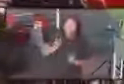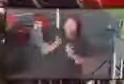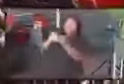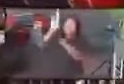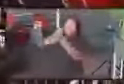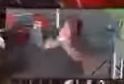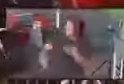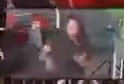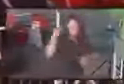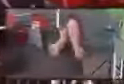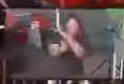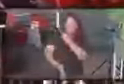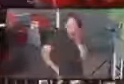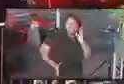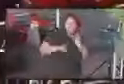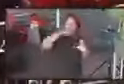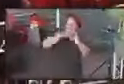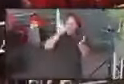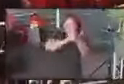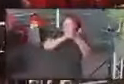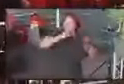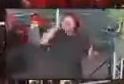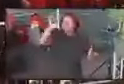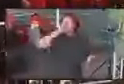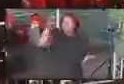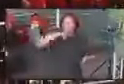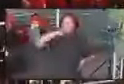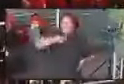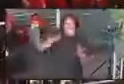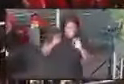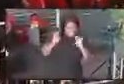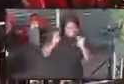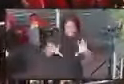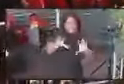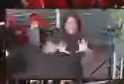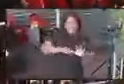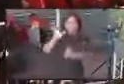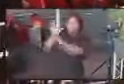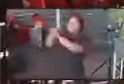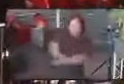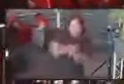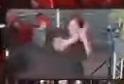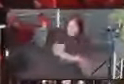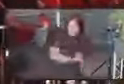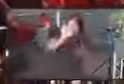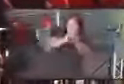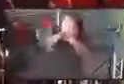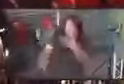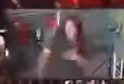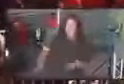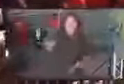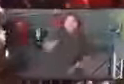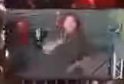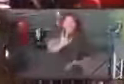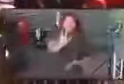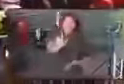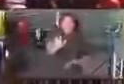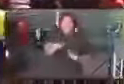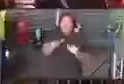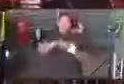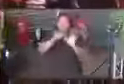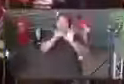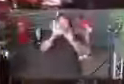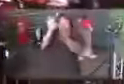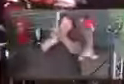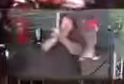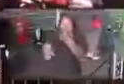votes, you can take your votes. I don't want xenophobic votes. I don't want the